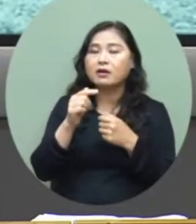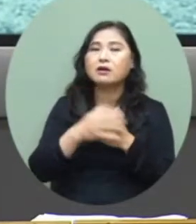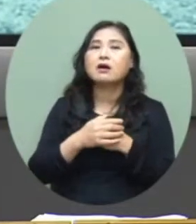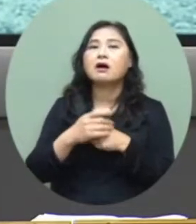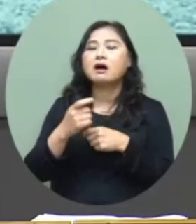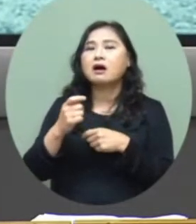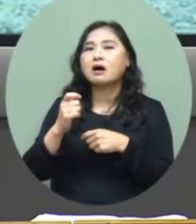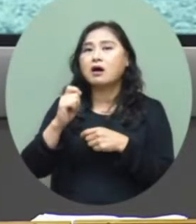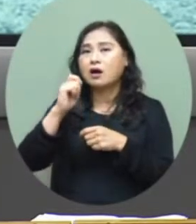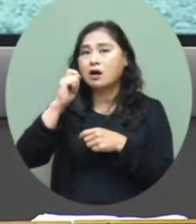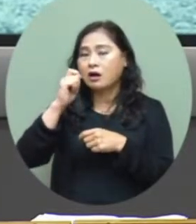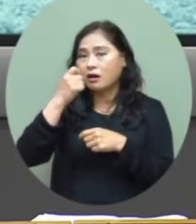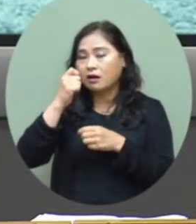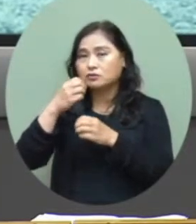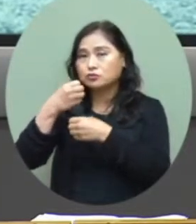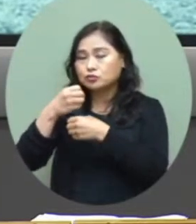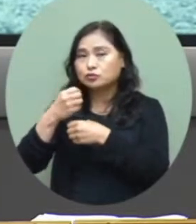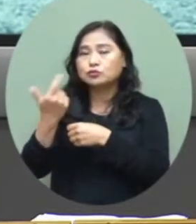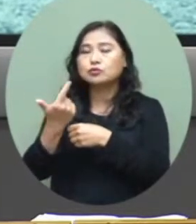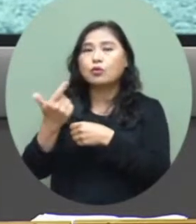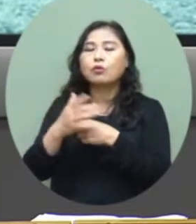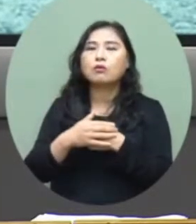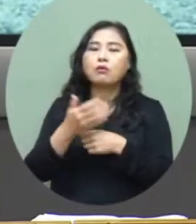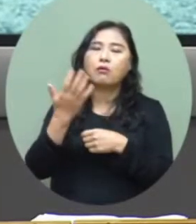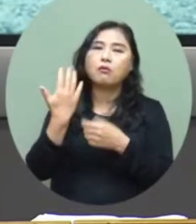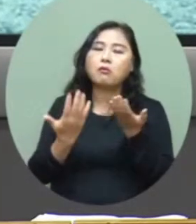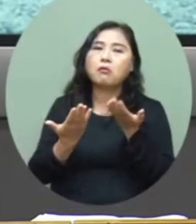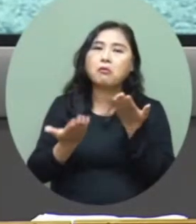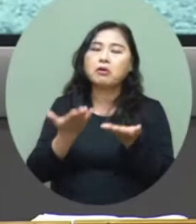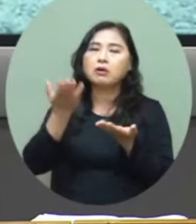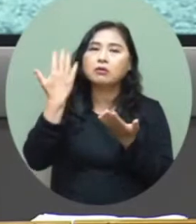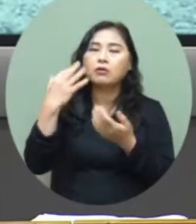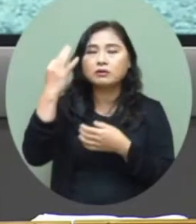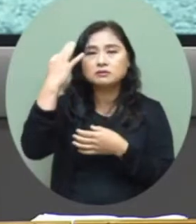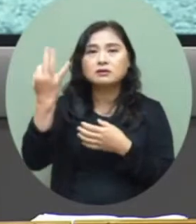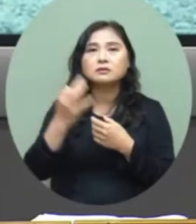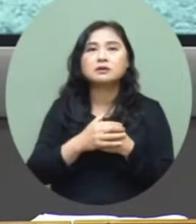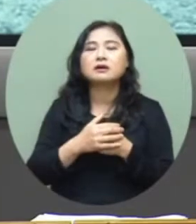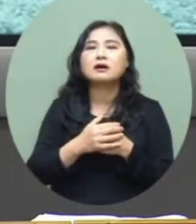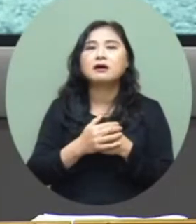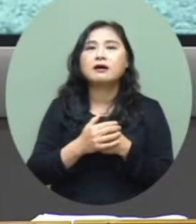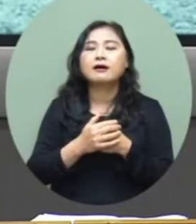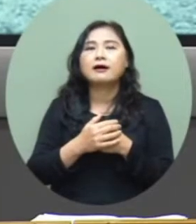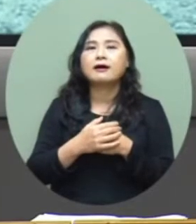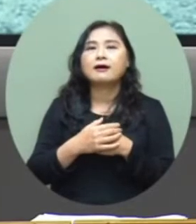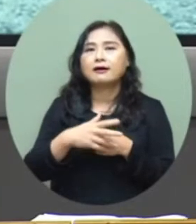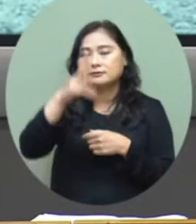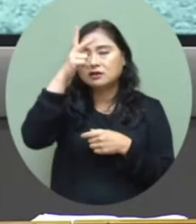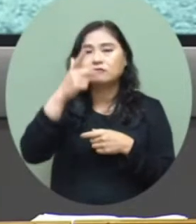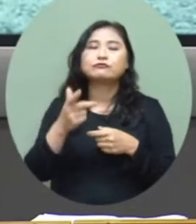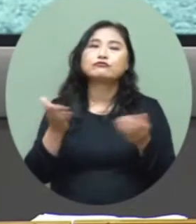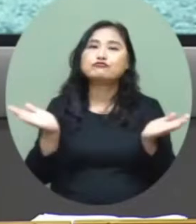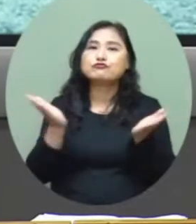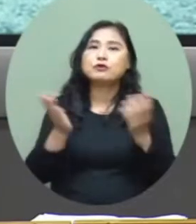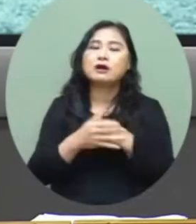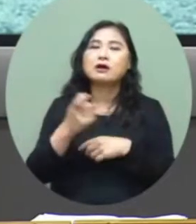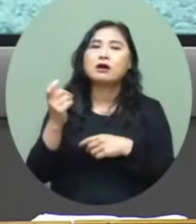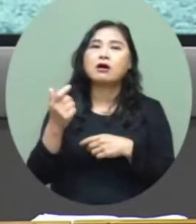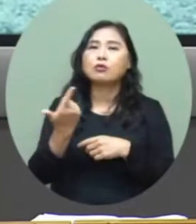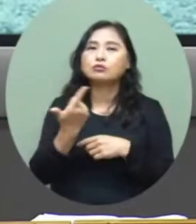3 days of encouragement of rapid test among the general